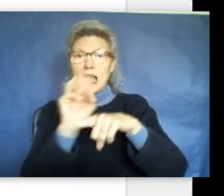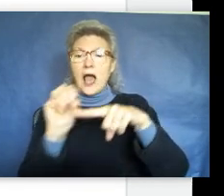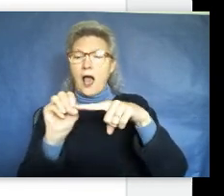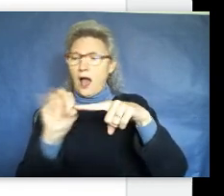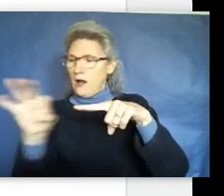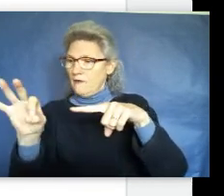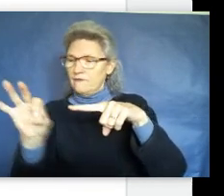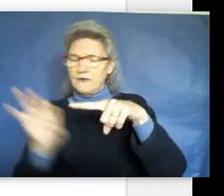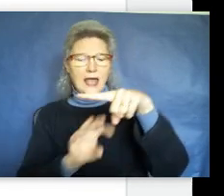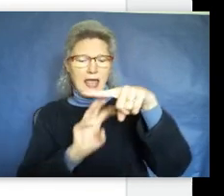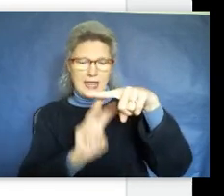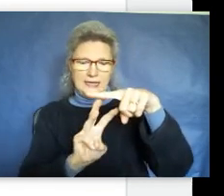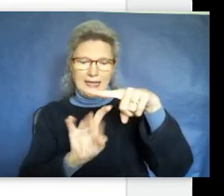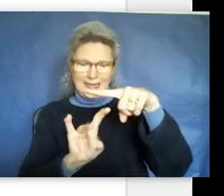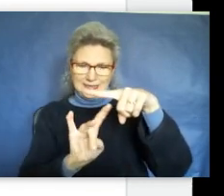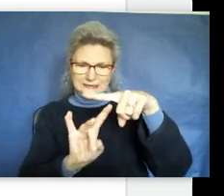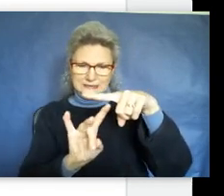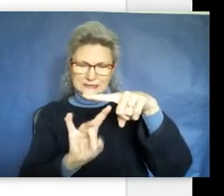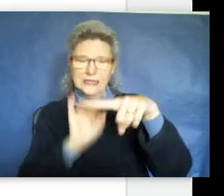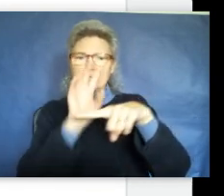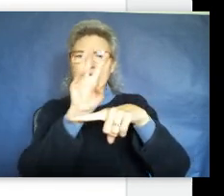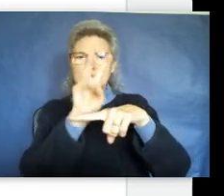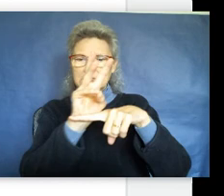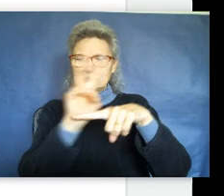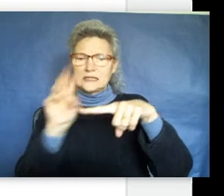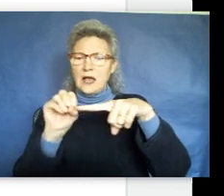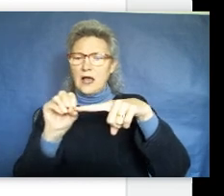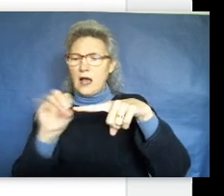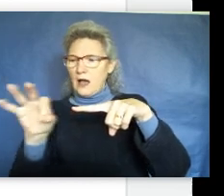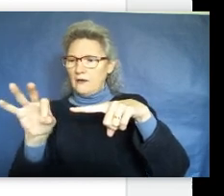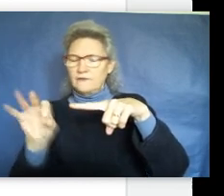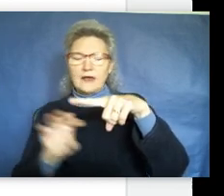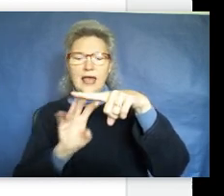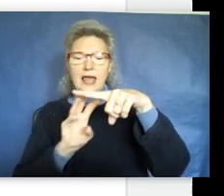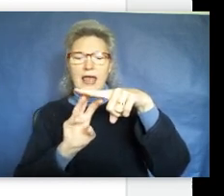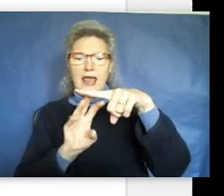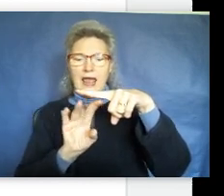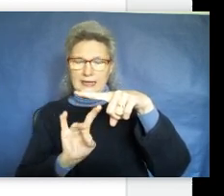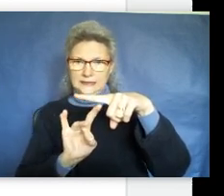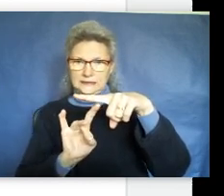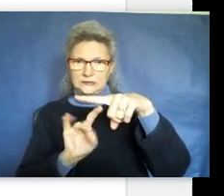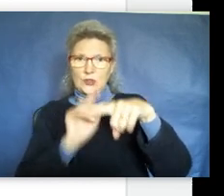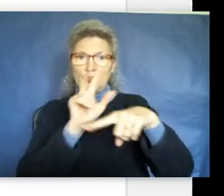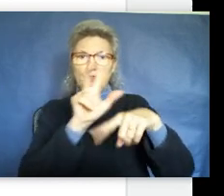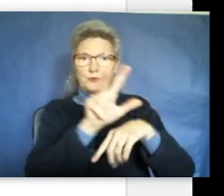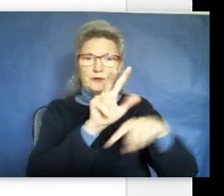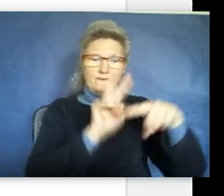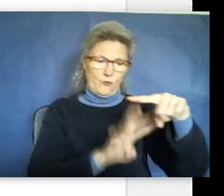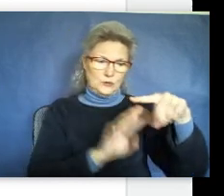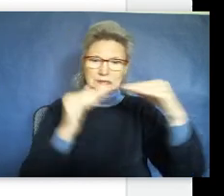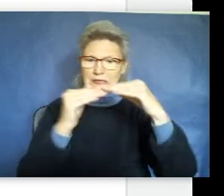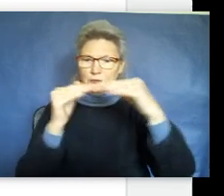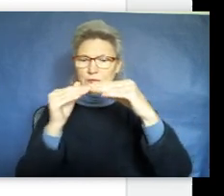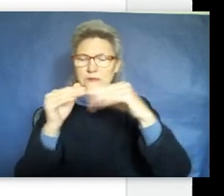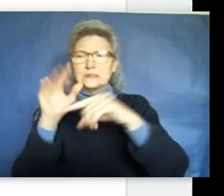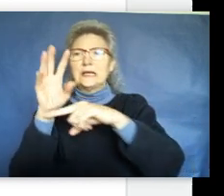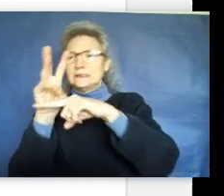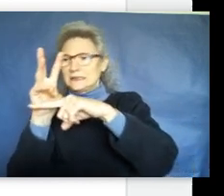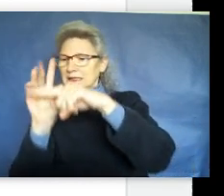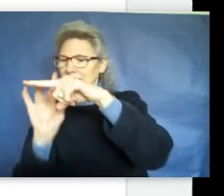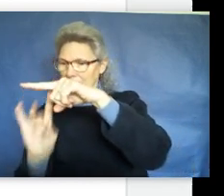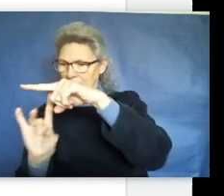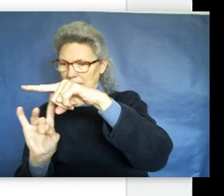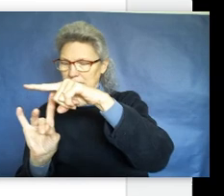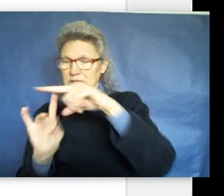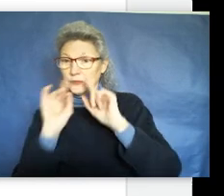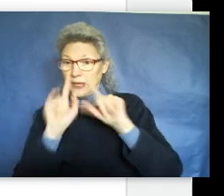shaded in. That tells me that 3/4 is equivalent to 6/8. So to answer